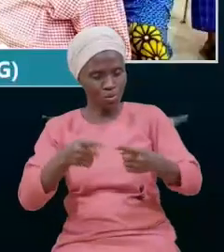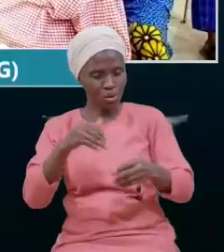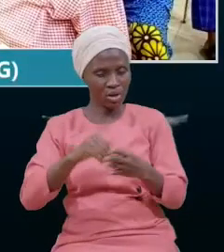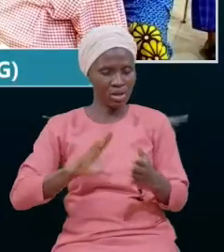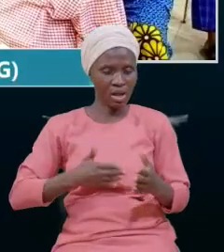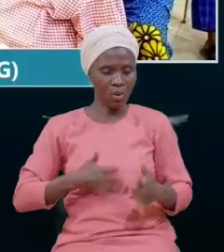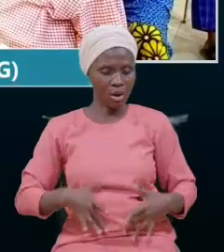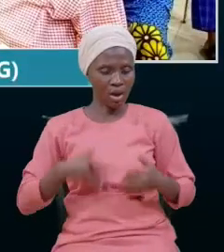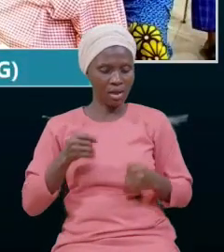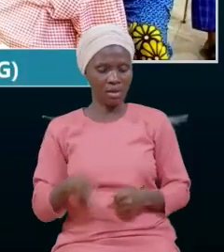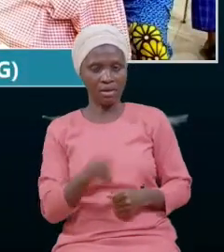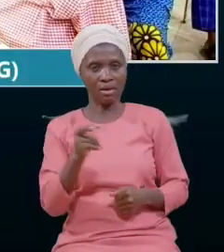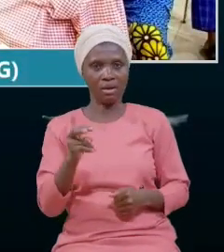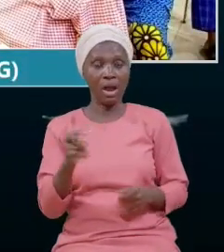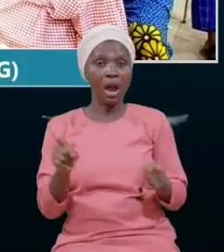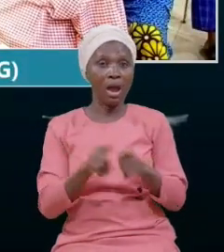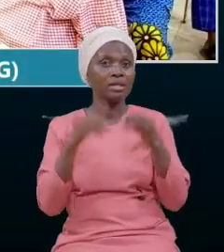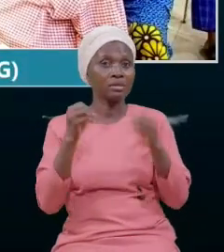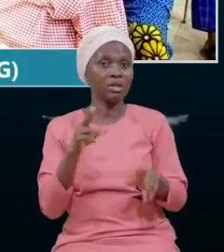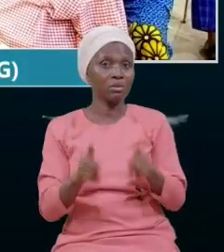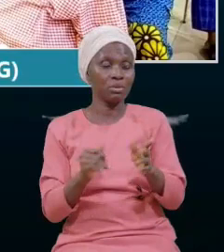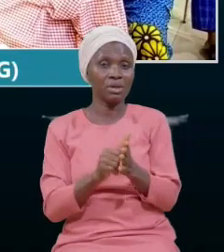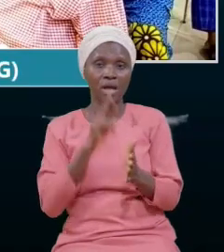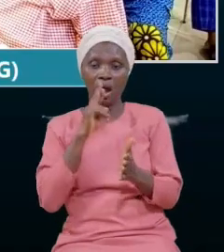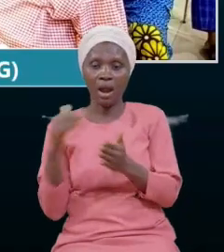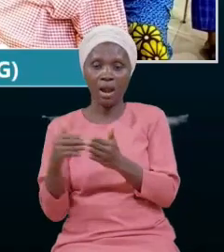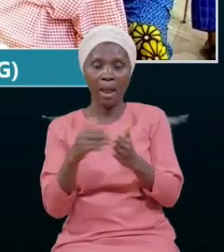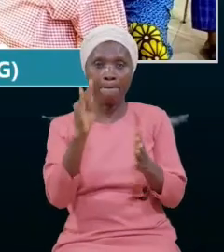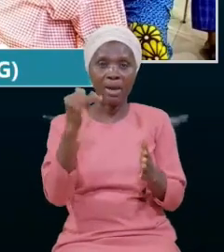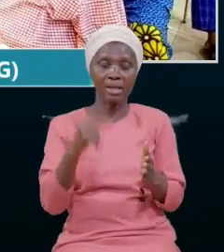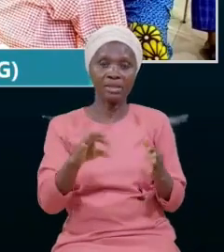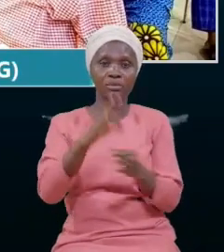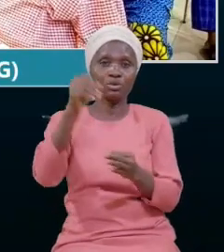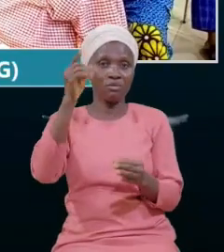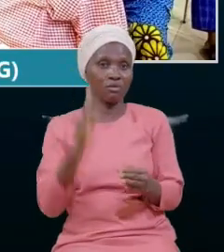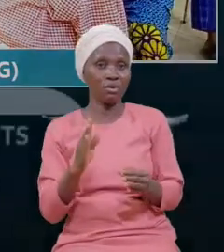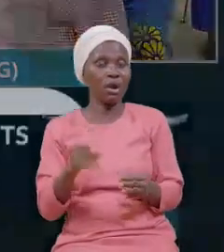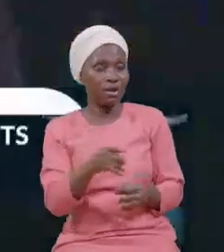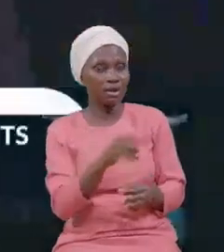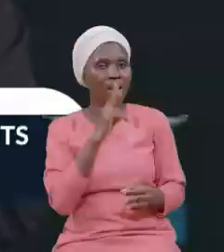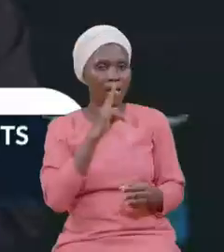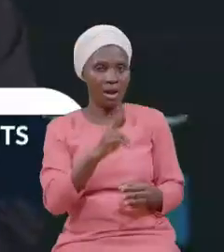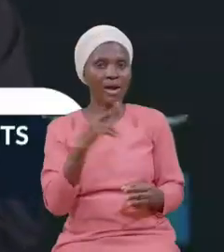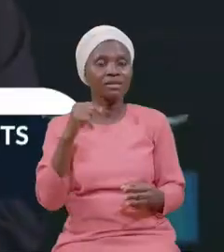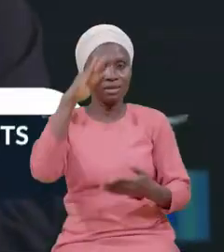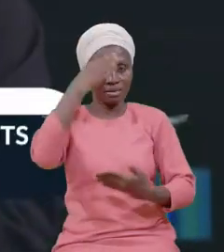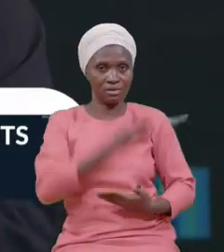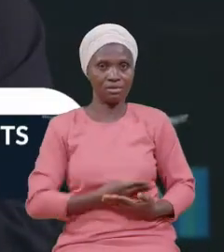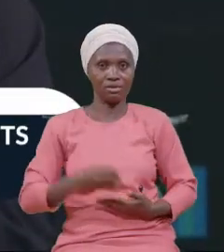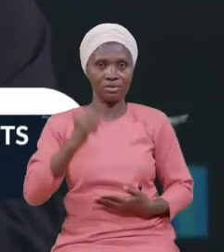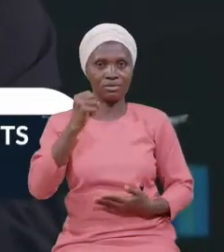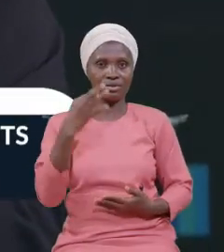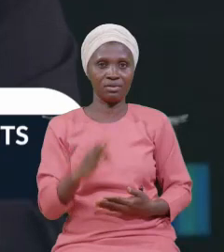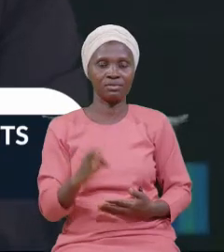as are led by the Spirit of God, they are the sons of God. It tells us in